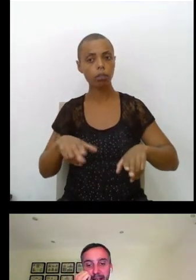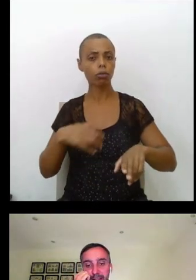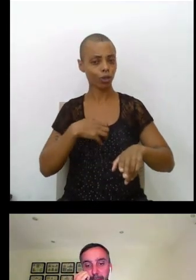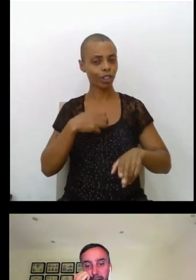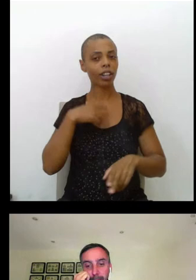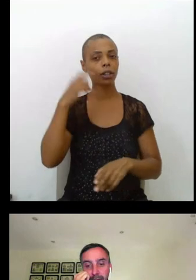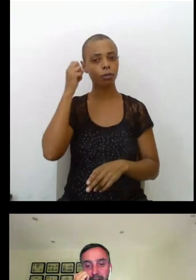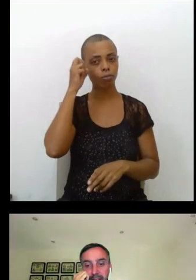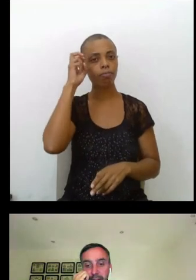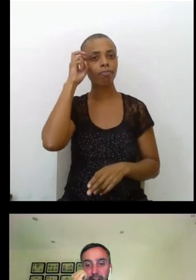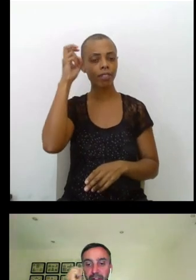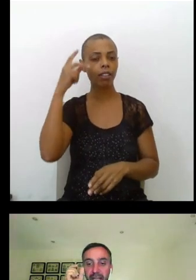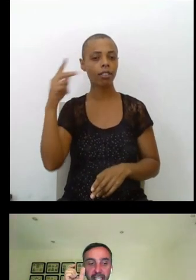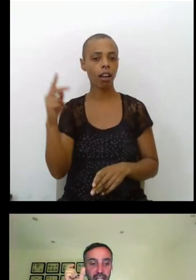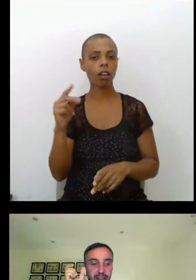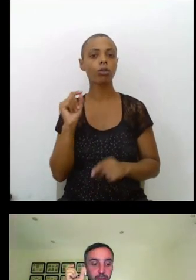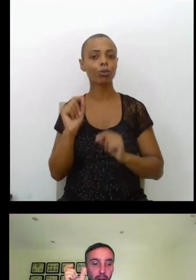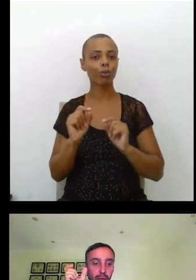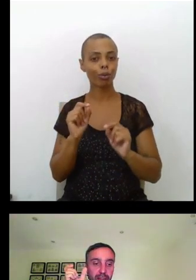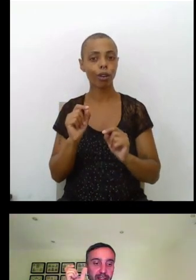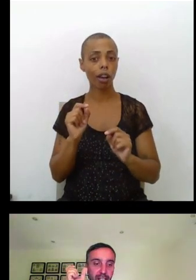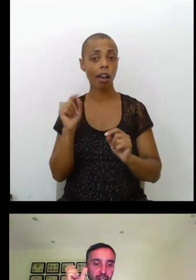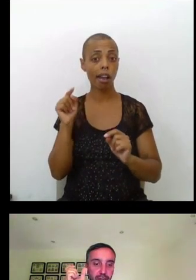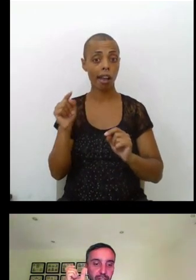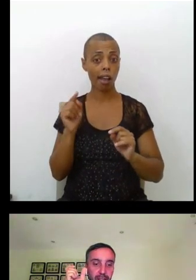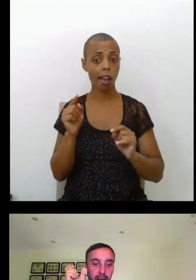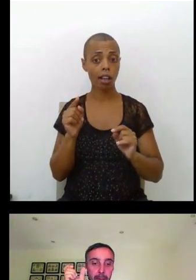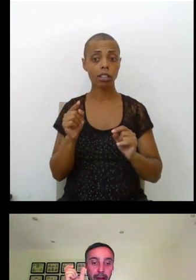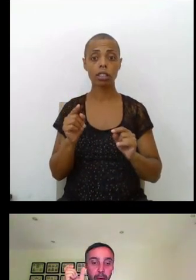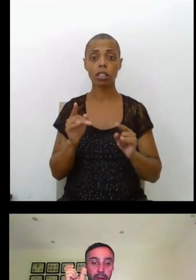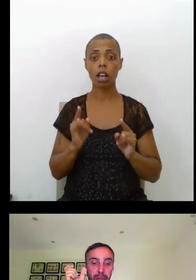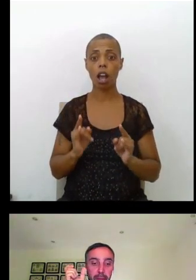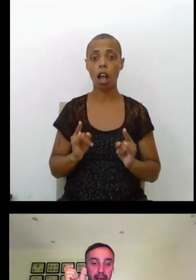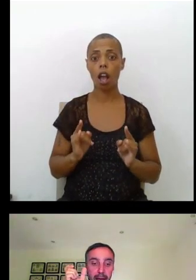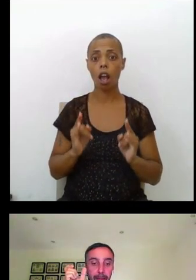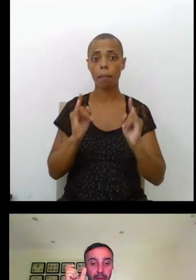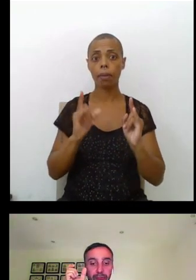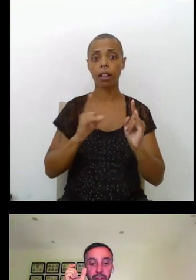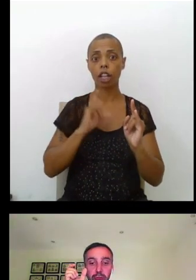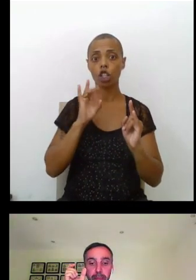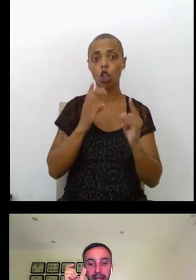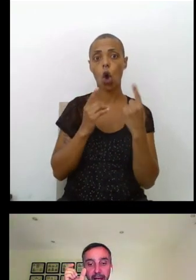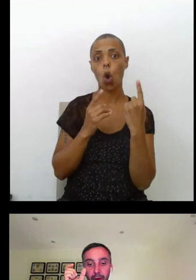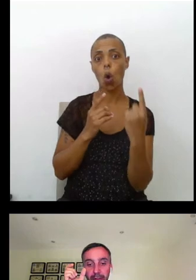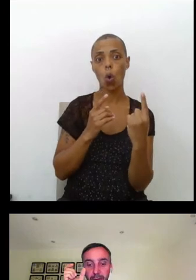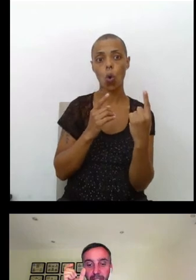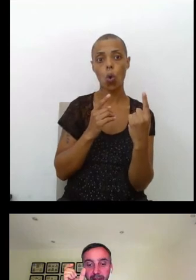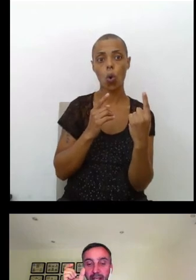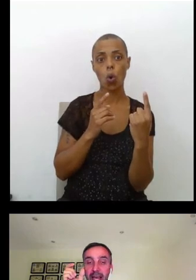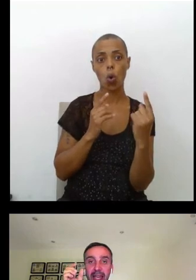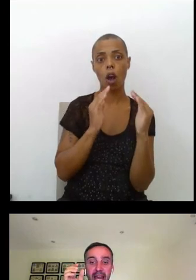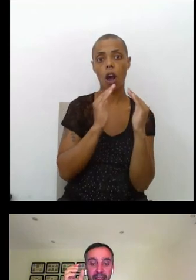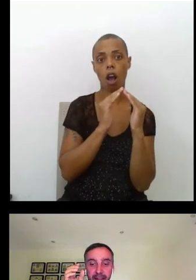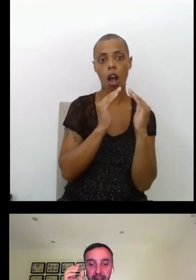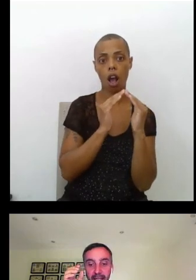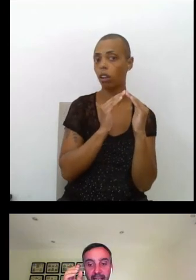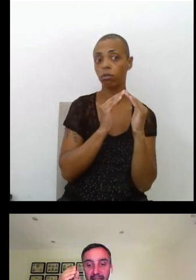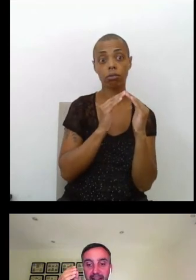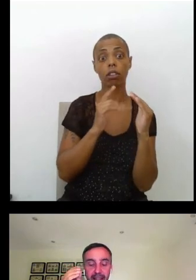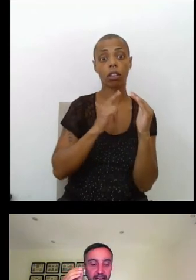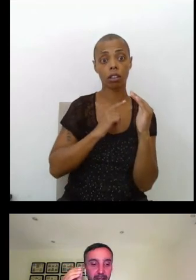fact that his abutment did not contain just one residential unit but was made up of two Penthouse units